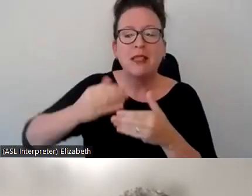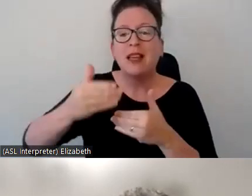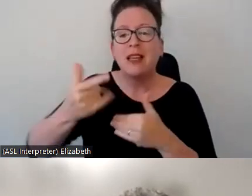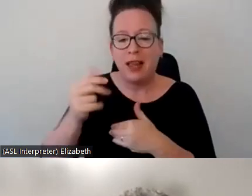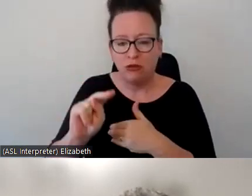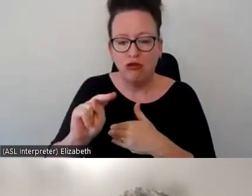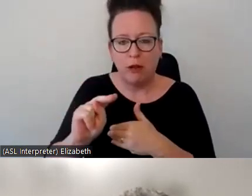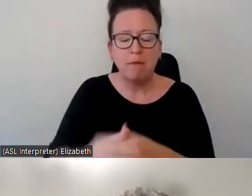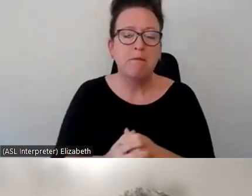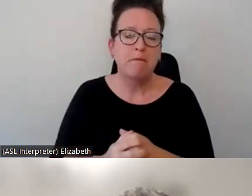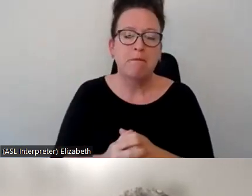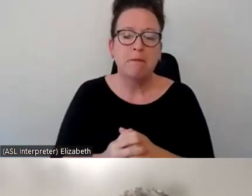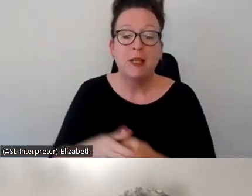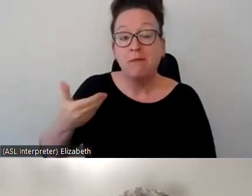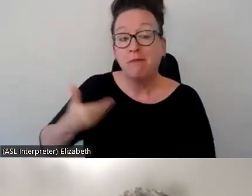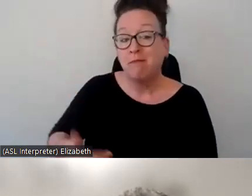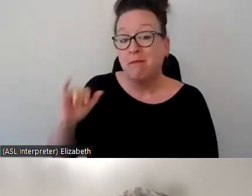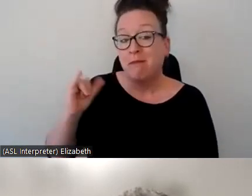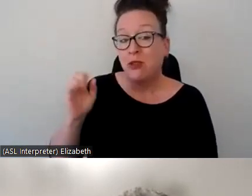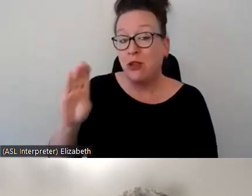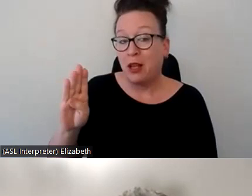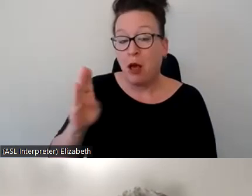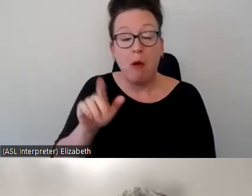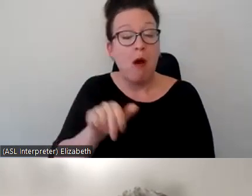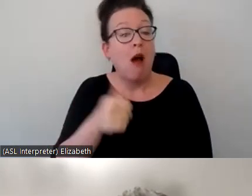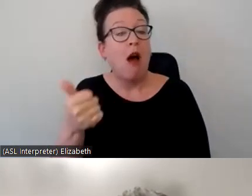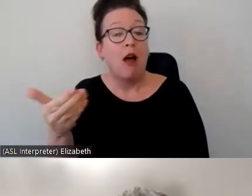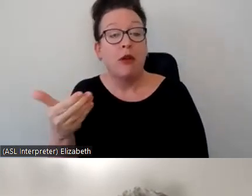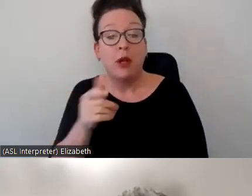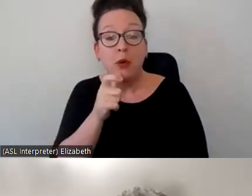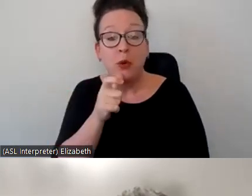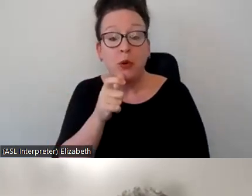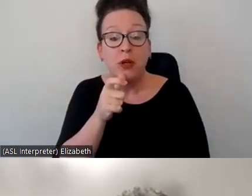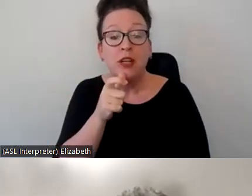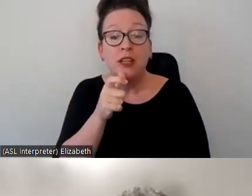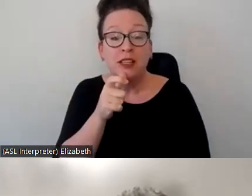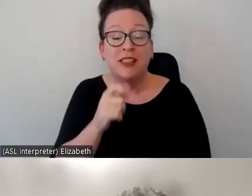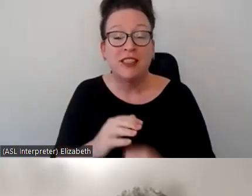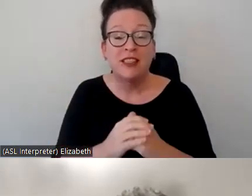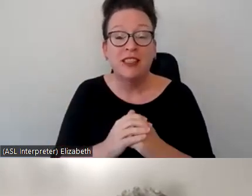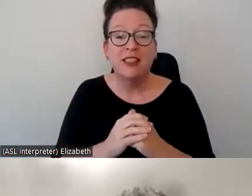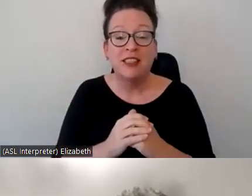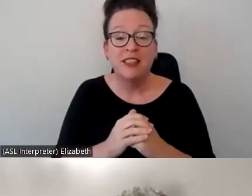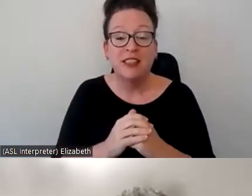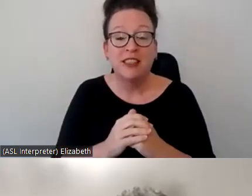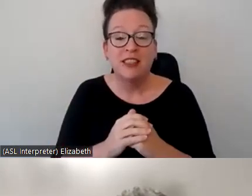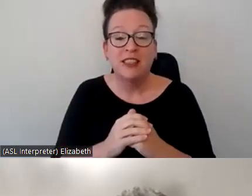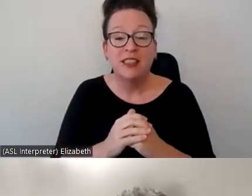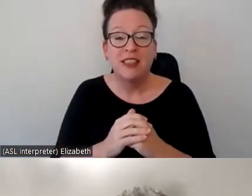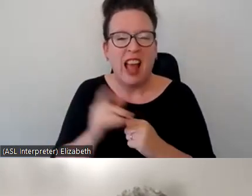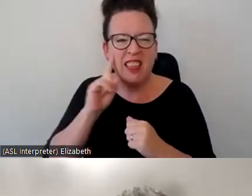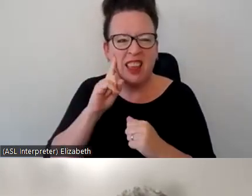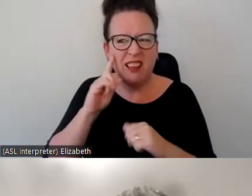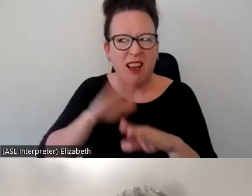themselves. I am Jacob Rivas. I'm joined by, to the right of me on my screen. So maybe that worked.